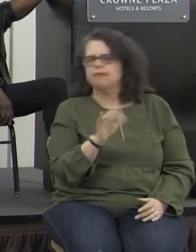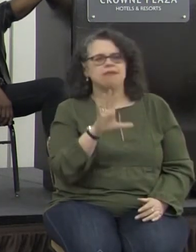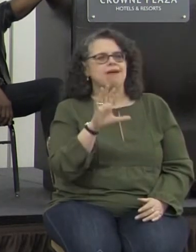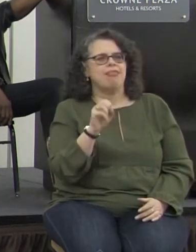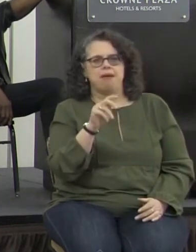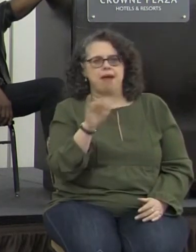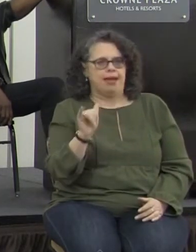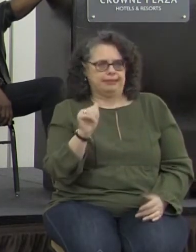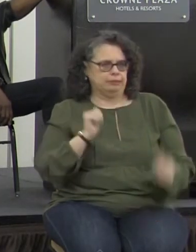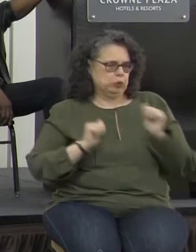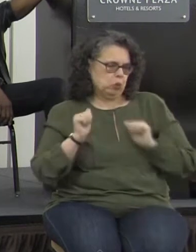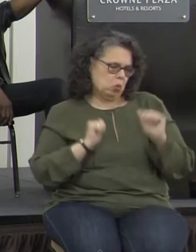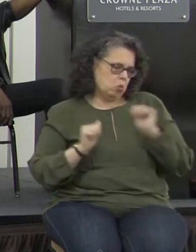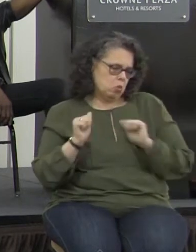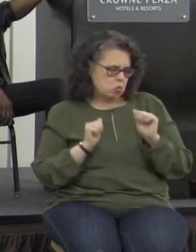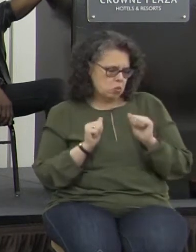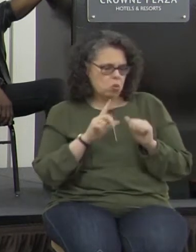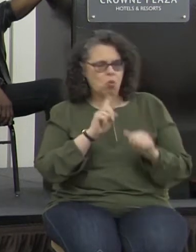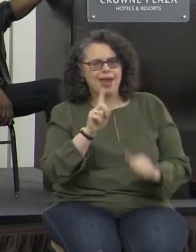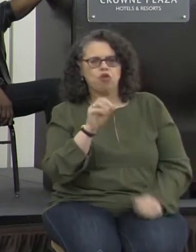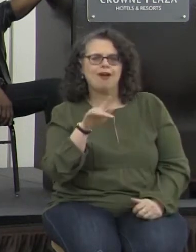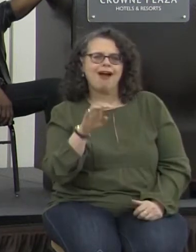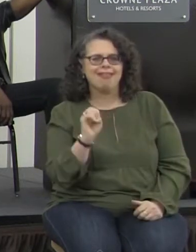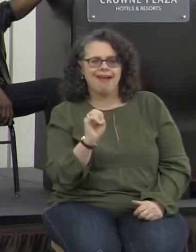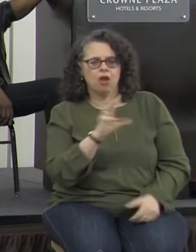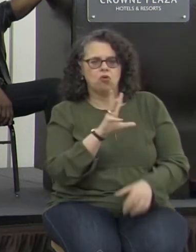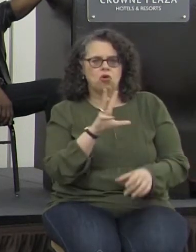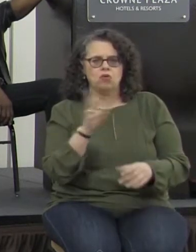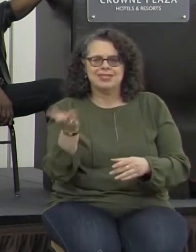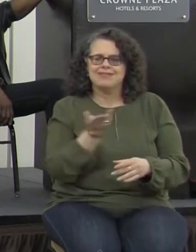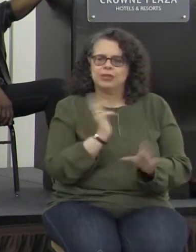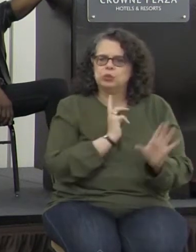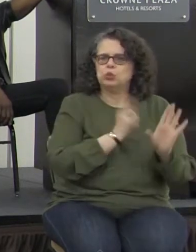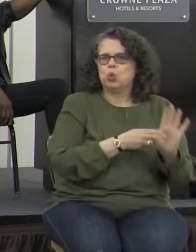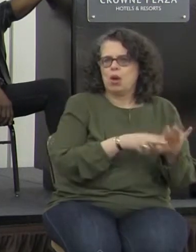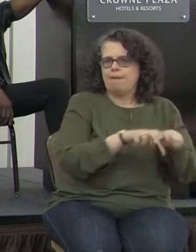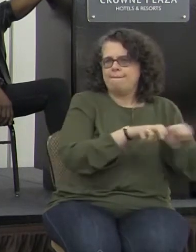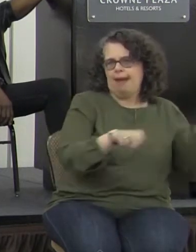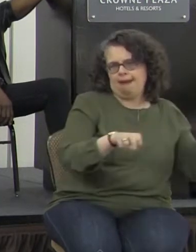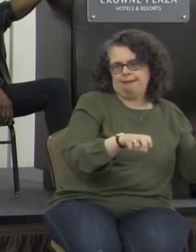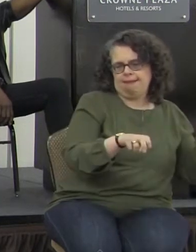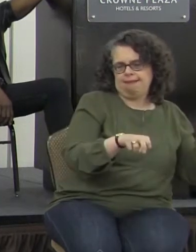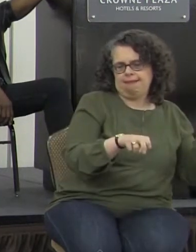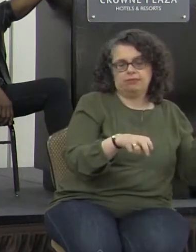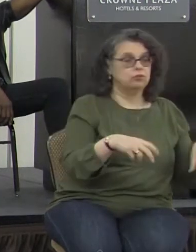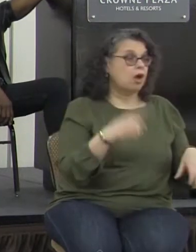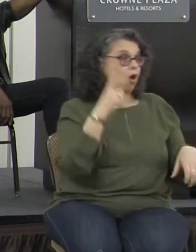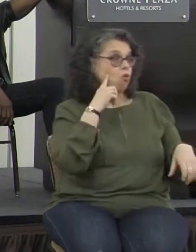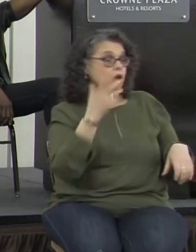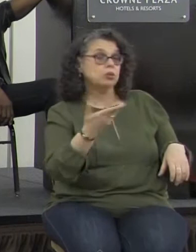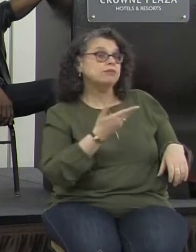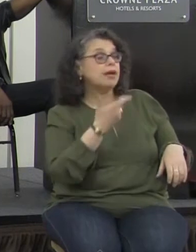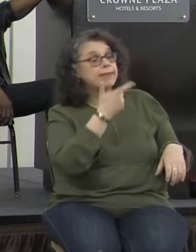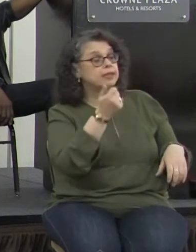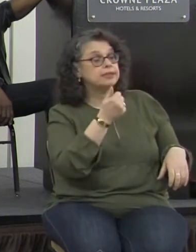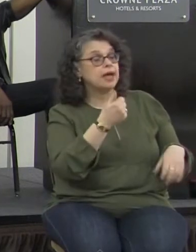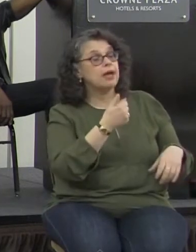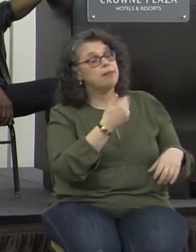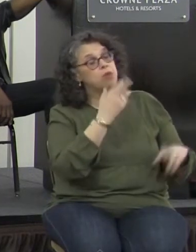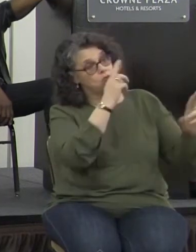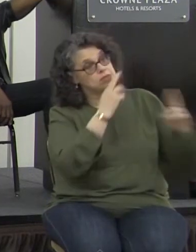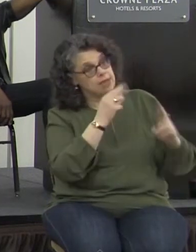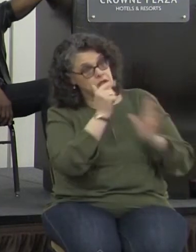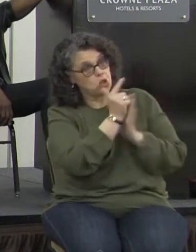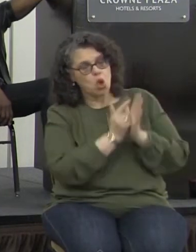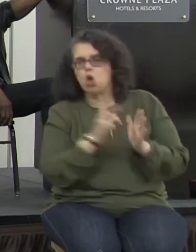Cosby Show where Claire is invited to participate on the panel. And she was like, I thought I was invited because I was a well-respected lawyer. It